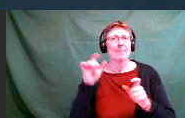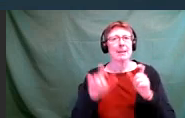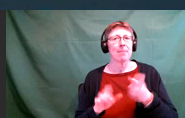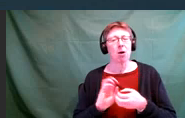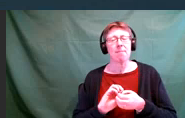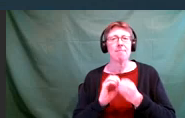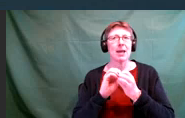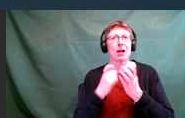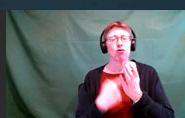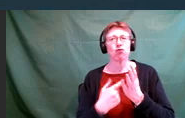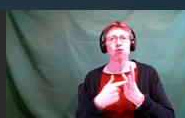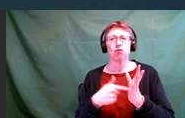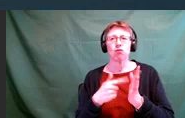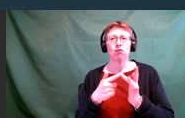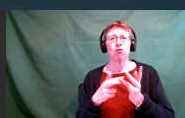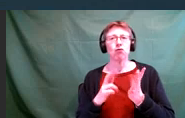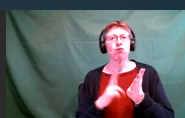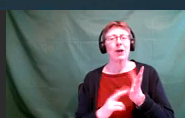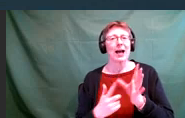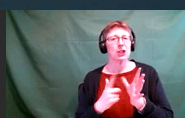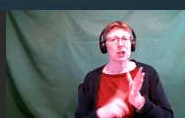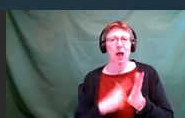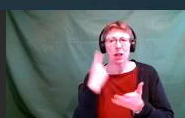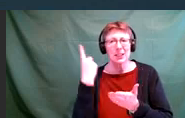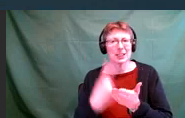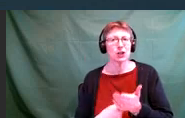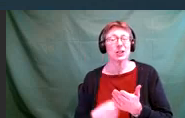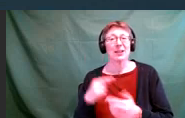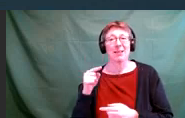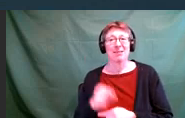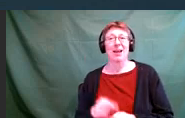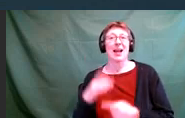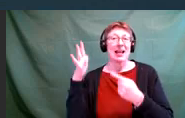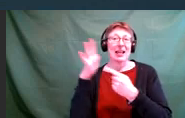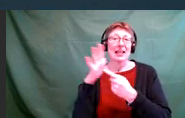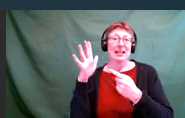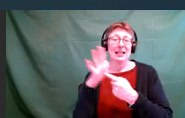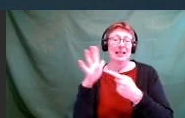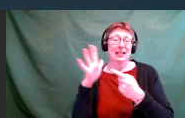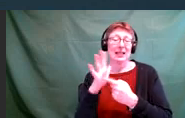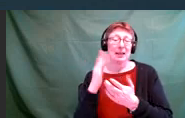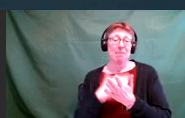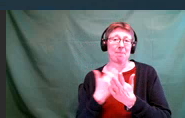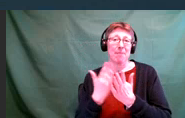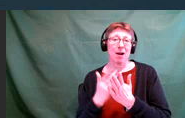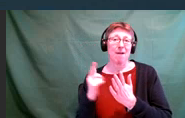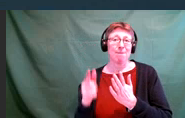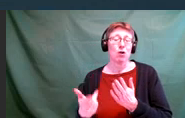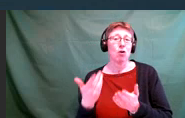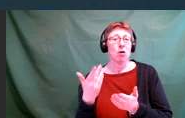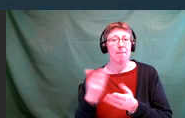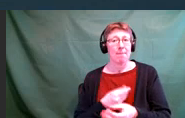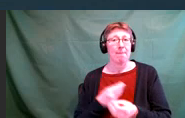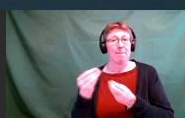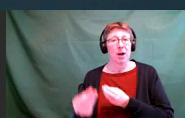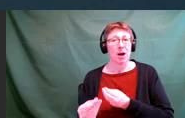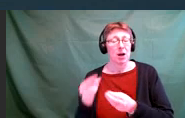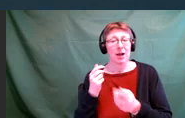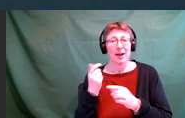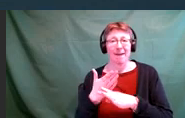as investors is one of the sort of the key conditions for market efficiency.